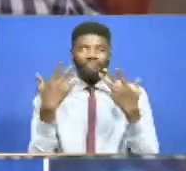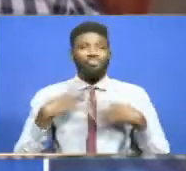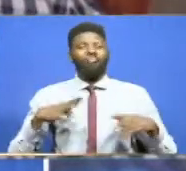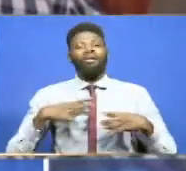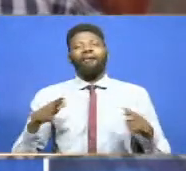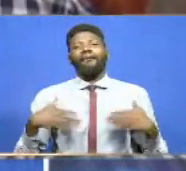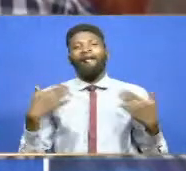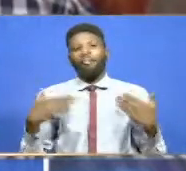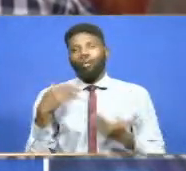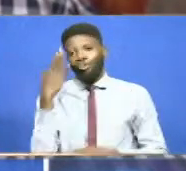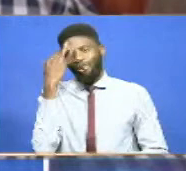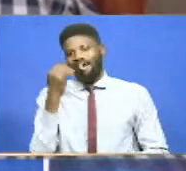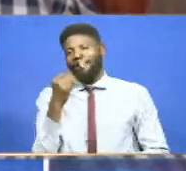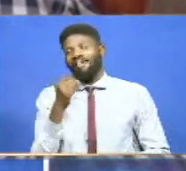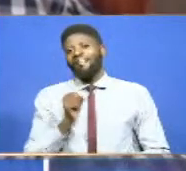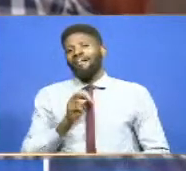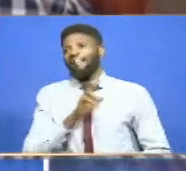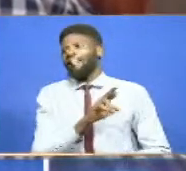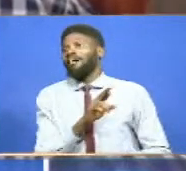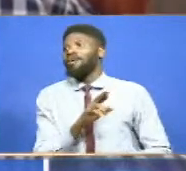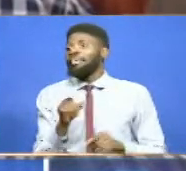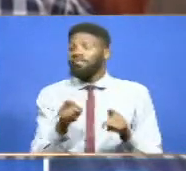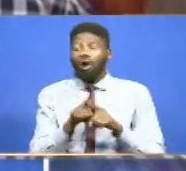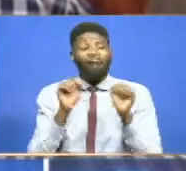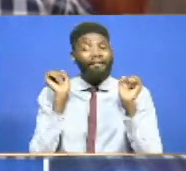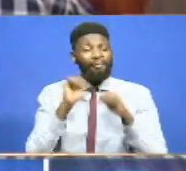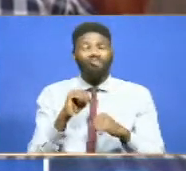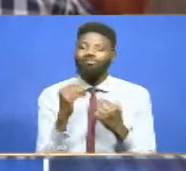her. And take care of her